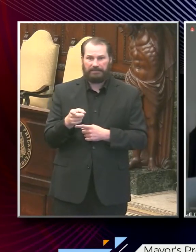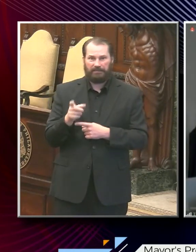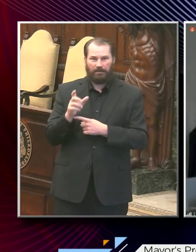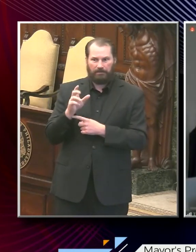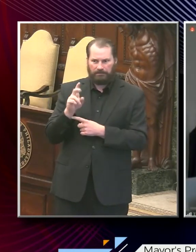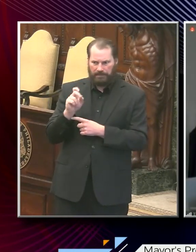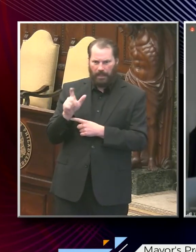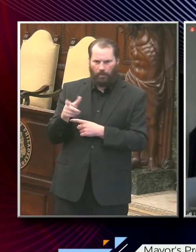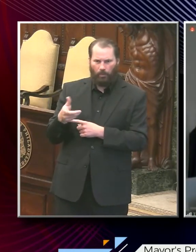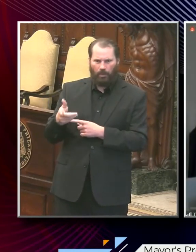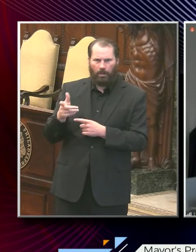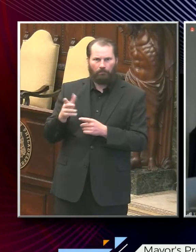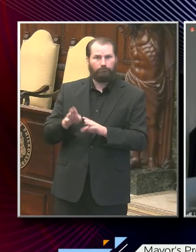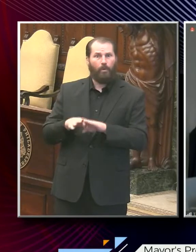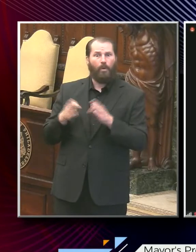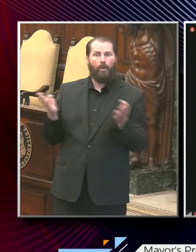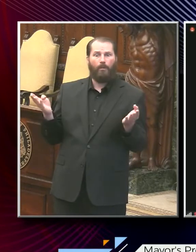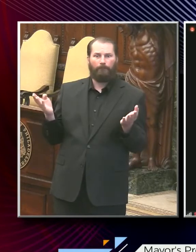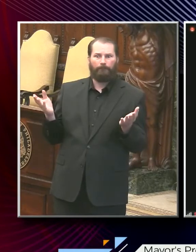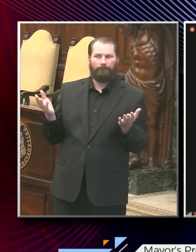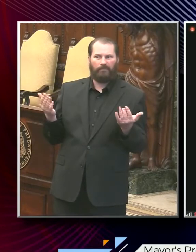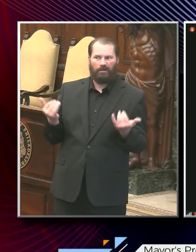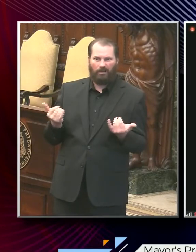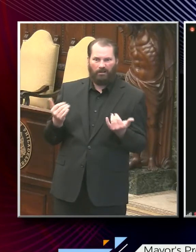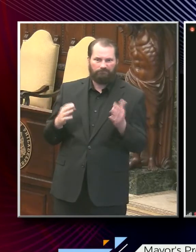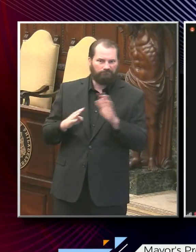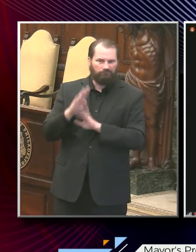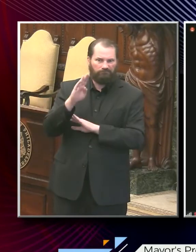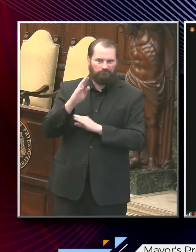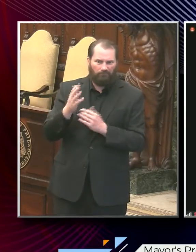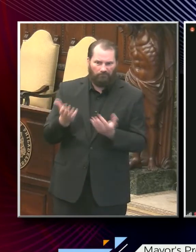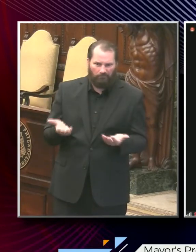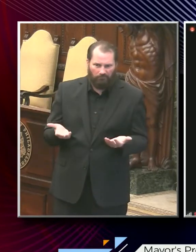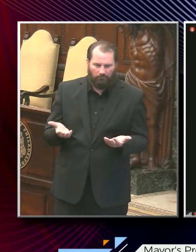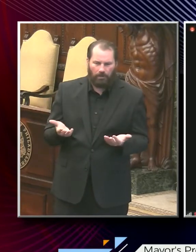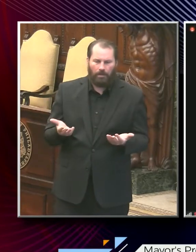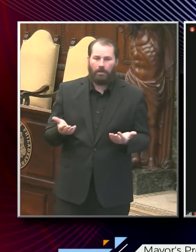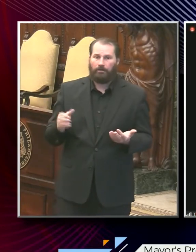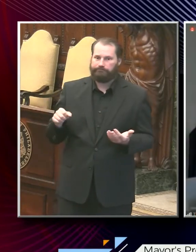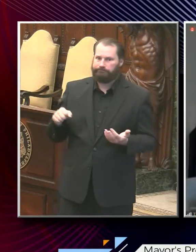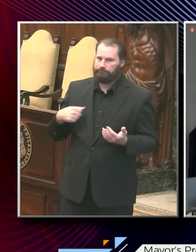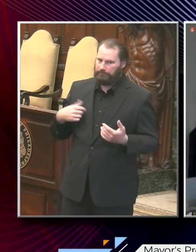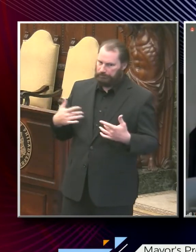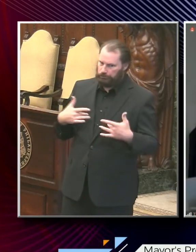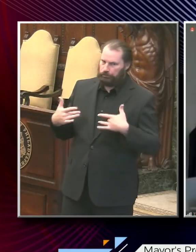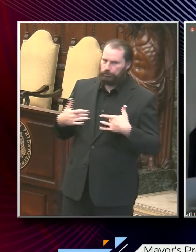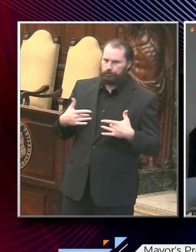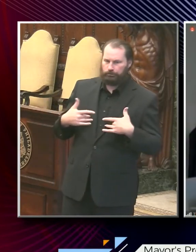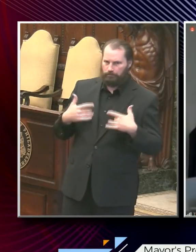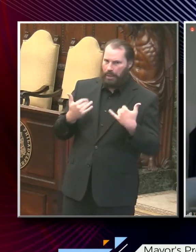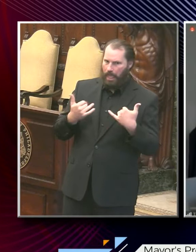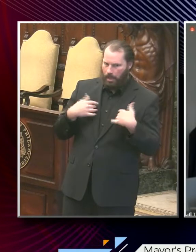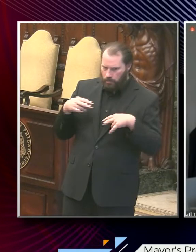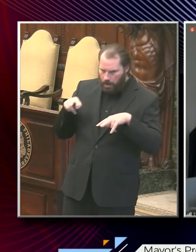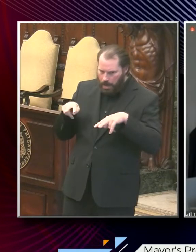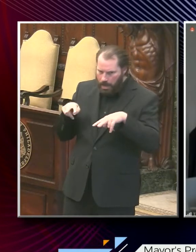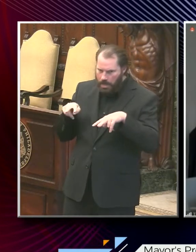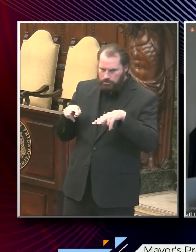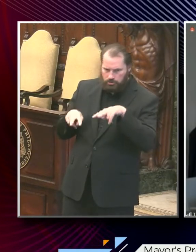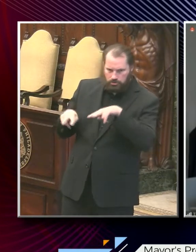I absolutely am more concerned than I was a few days ago. Let's put it that way. And so we have to watch this very closely. And that's what the real key message of today.